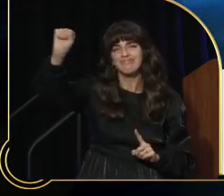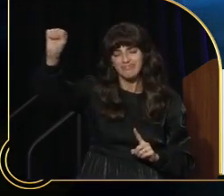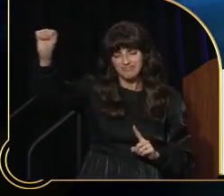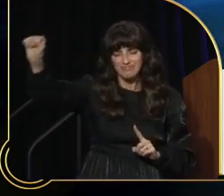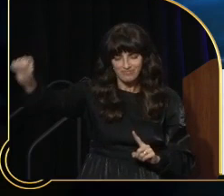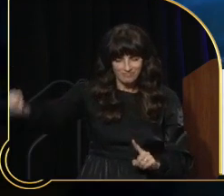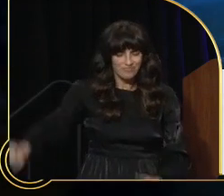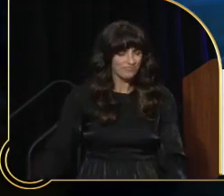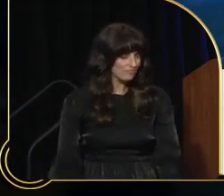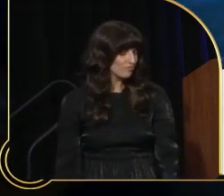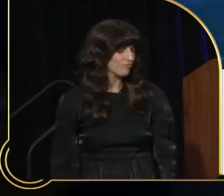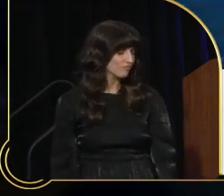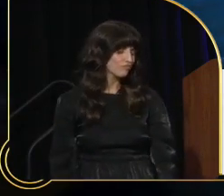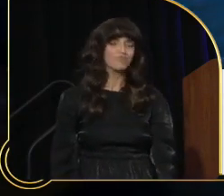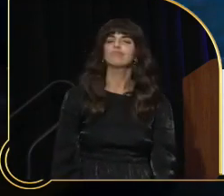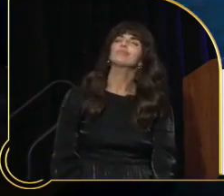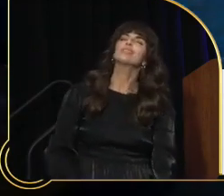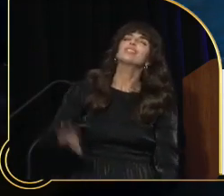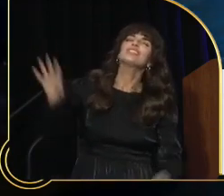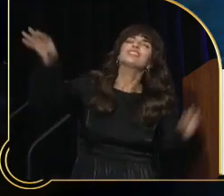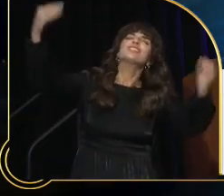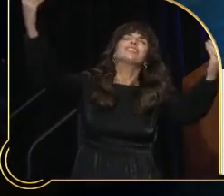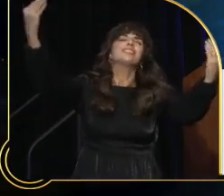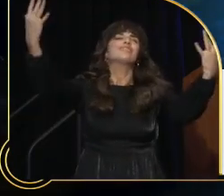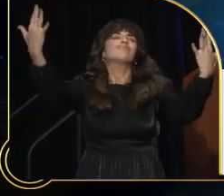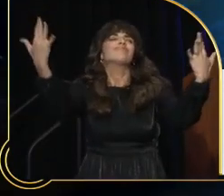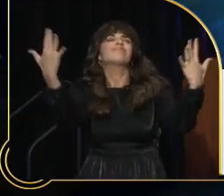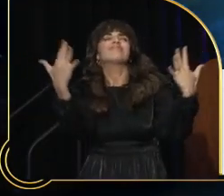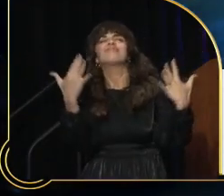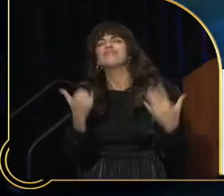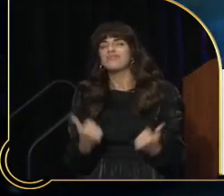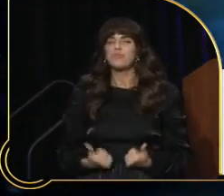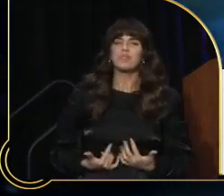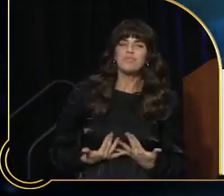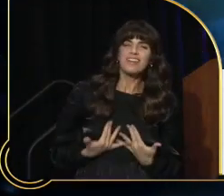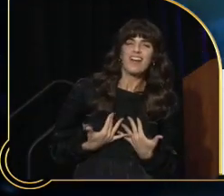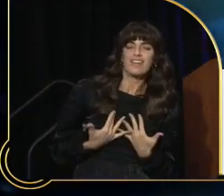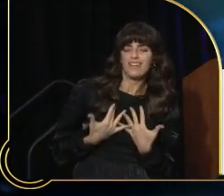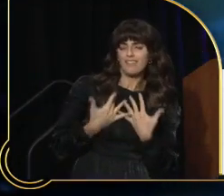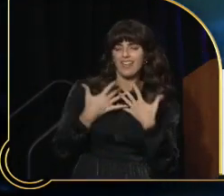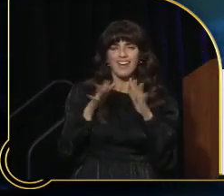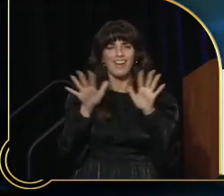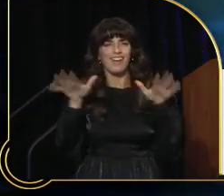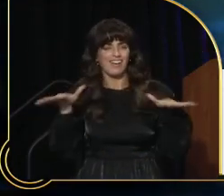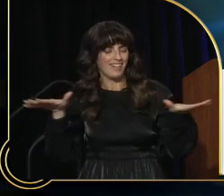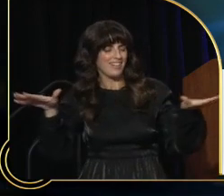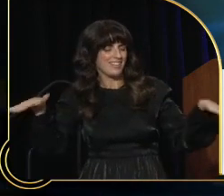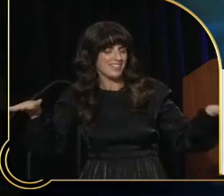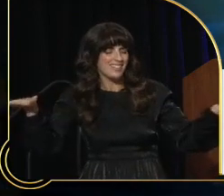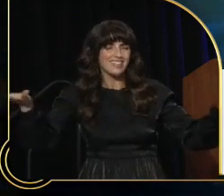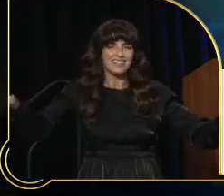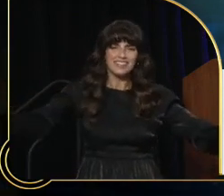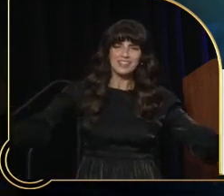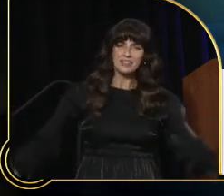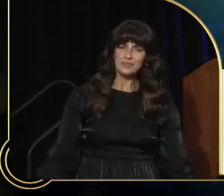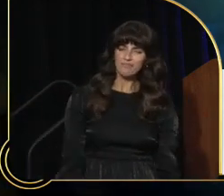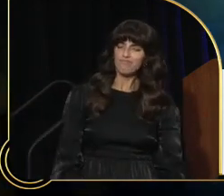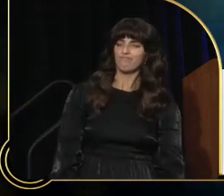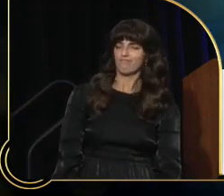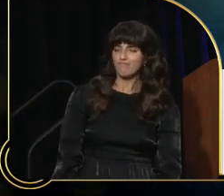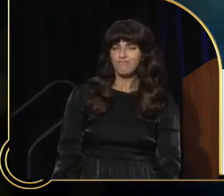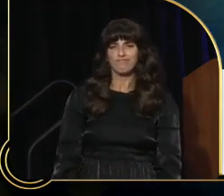find. Yeah. Sunshine, when you're with me, I can find.